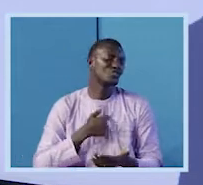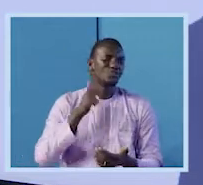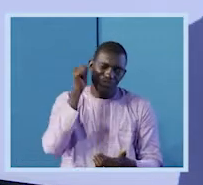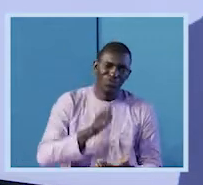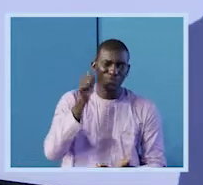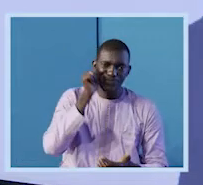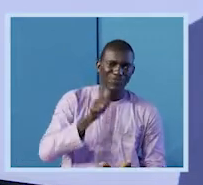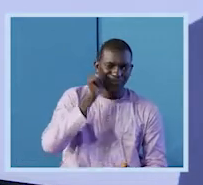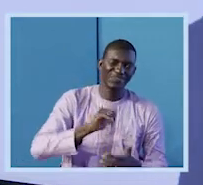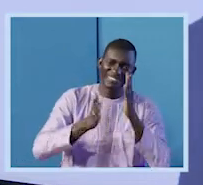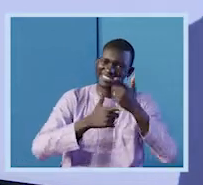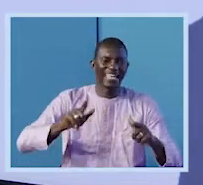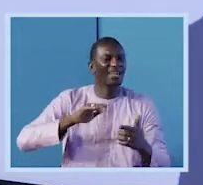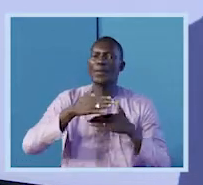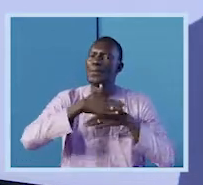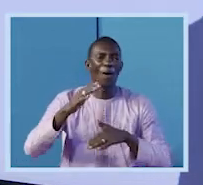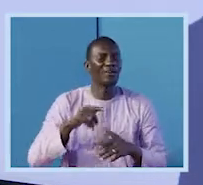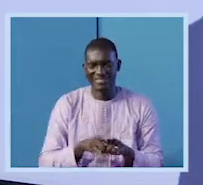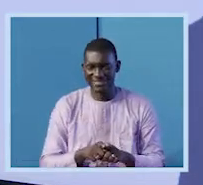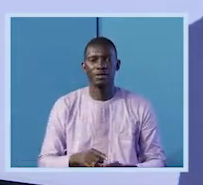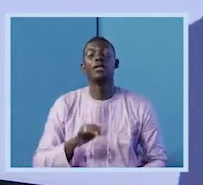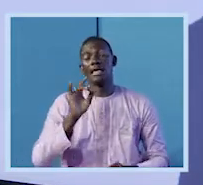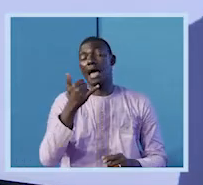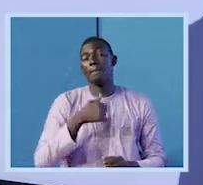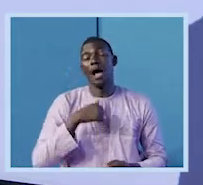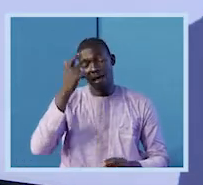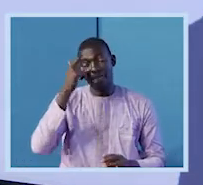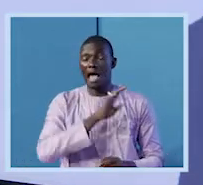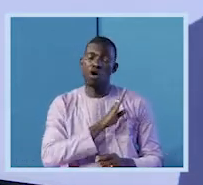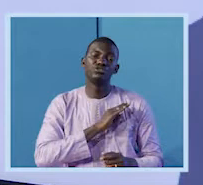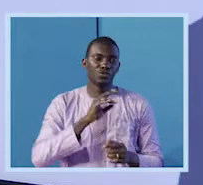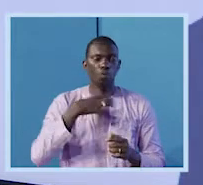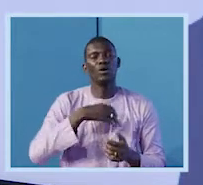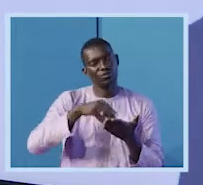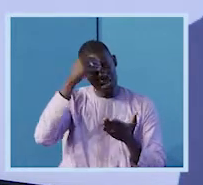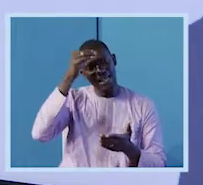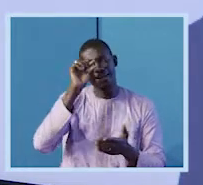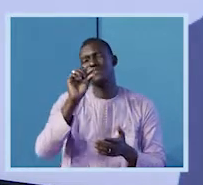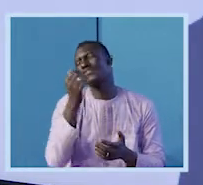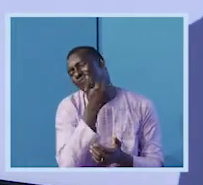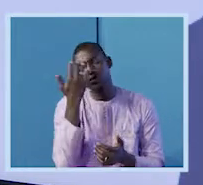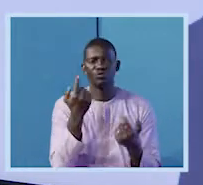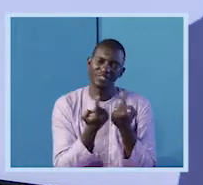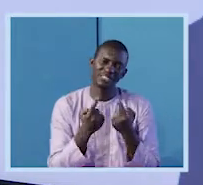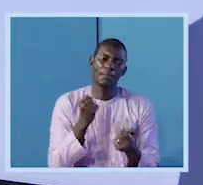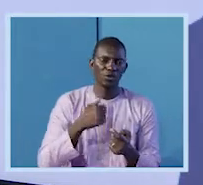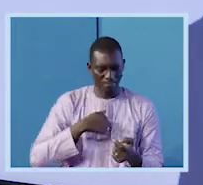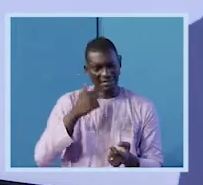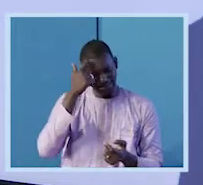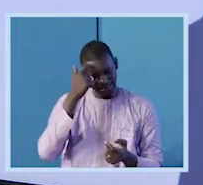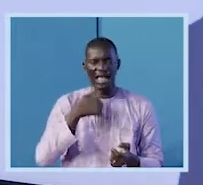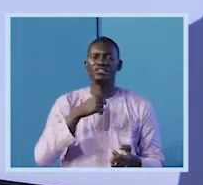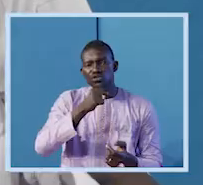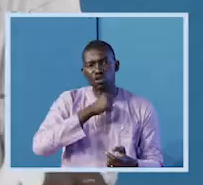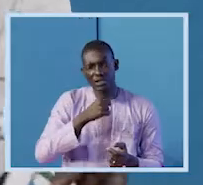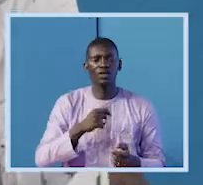I can say it's now part of me. But I guess I'll also take it up to also learn few things. Because I think as a journalist or